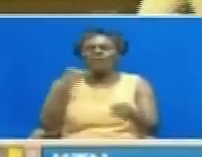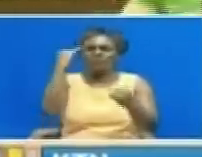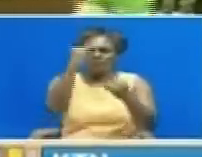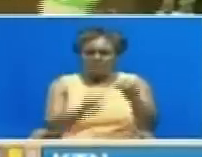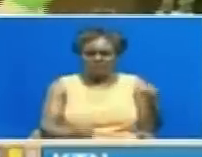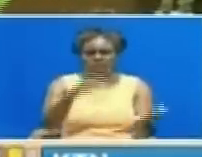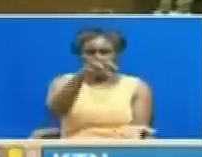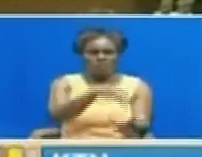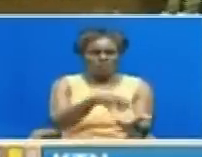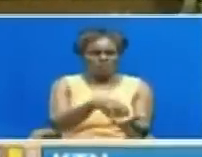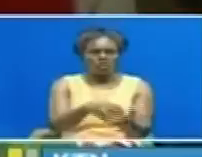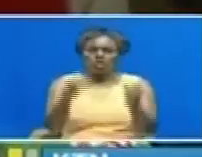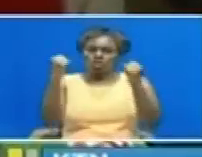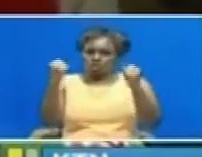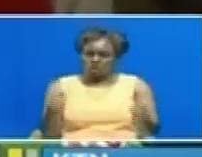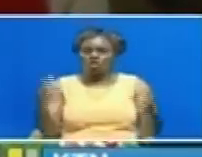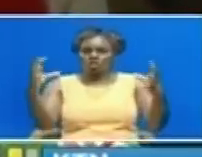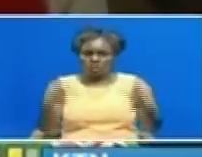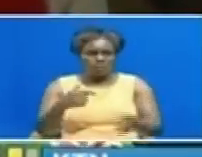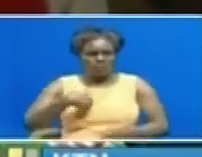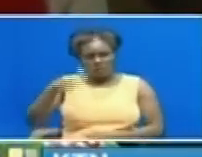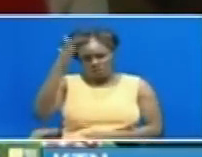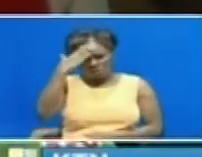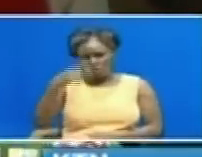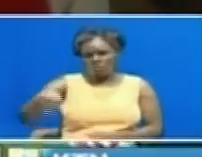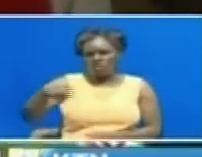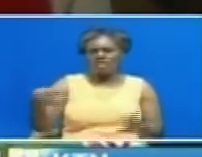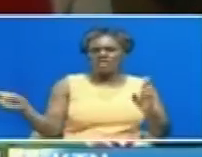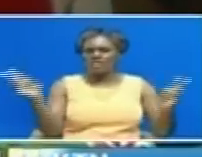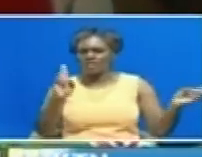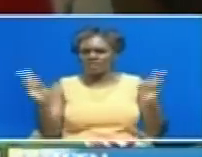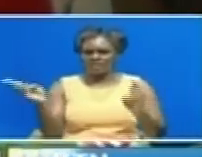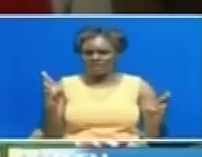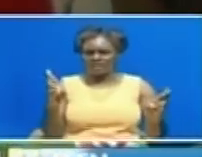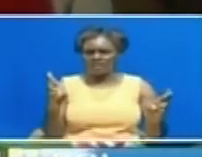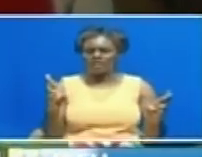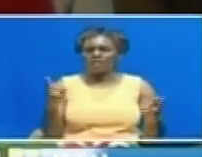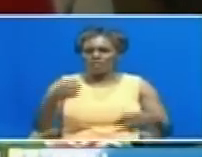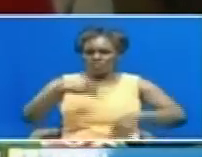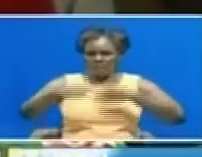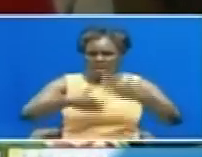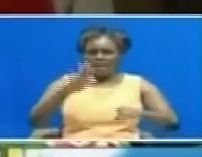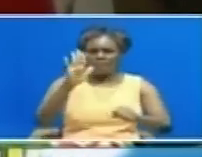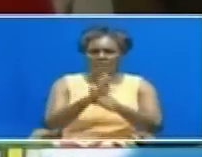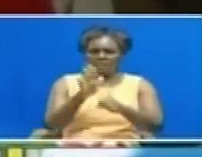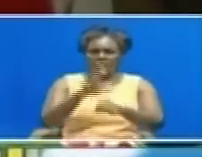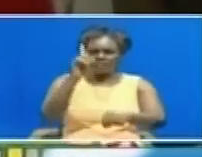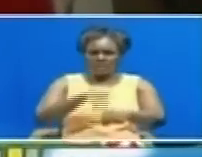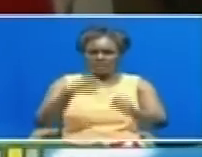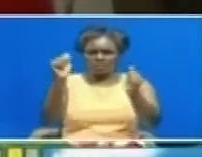finals. It's a very strong team, I know, but we prepared for this because we played many times